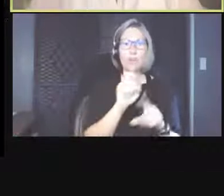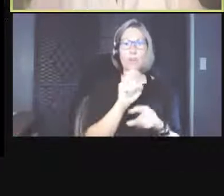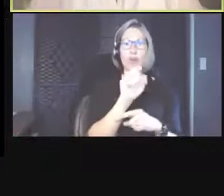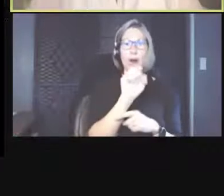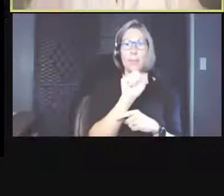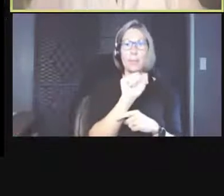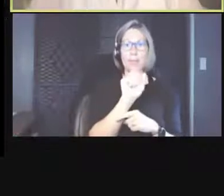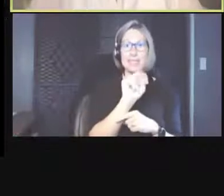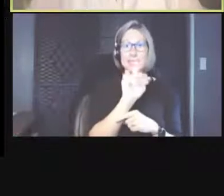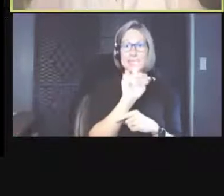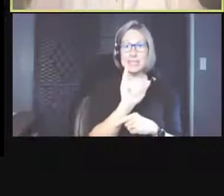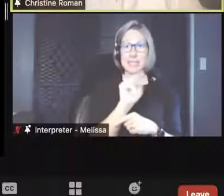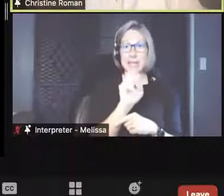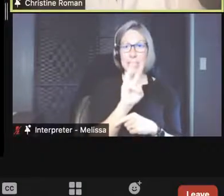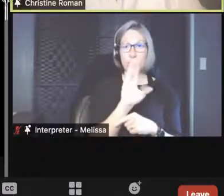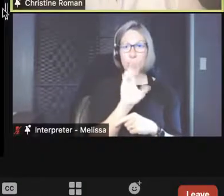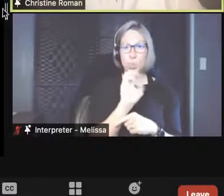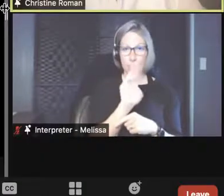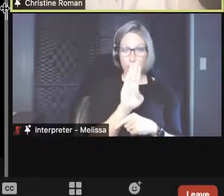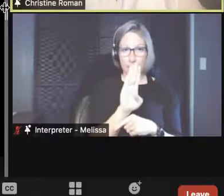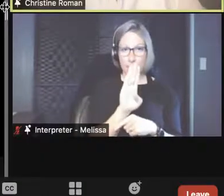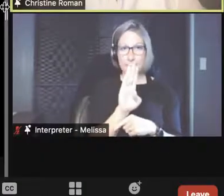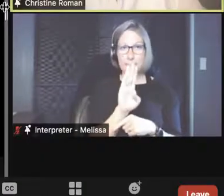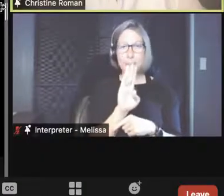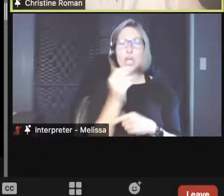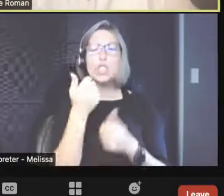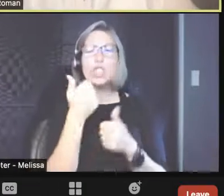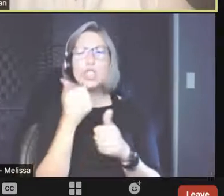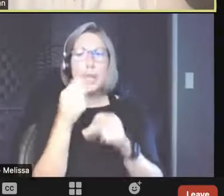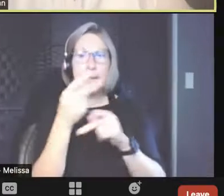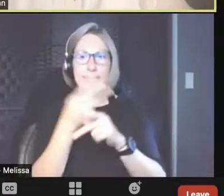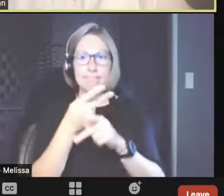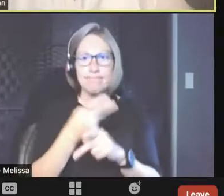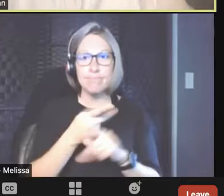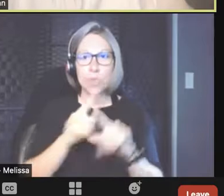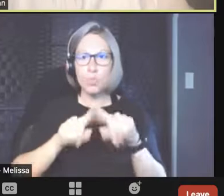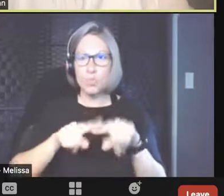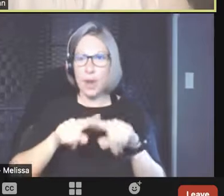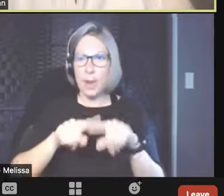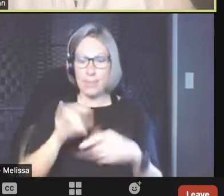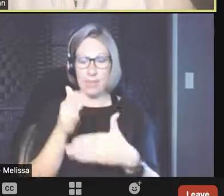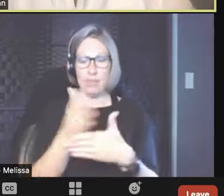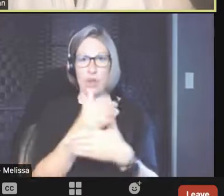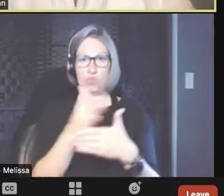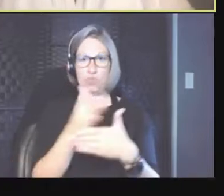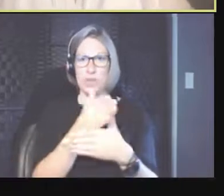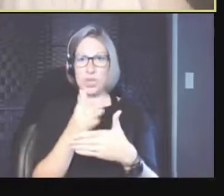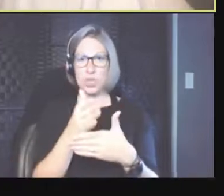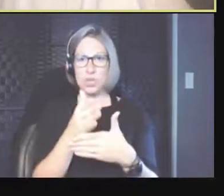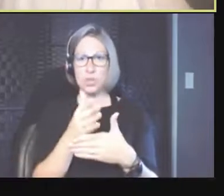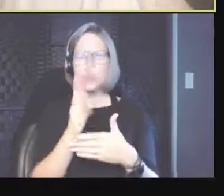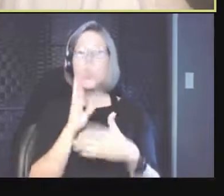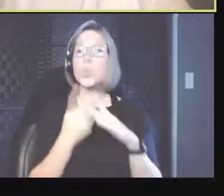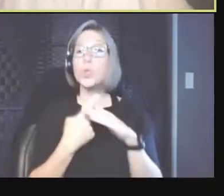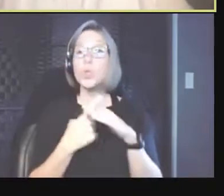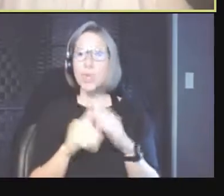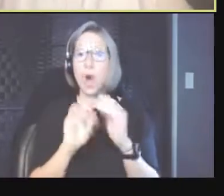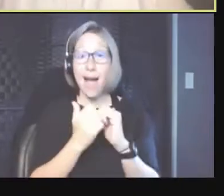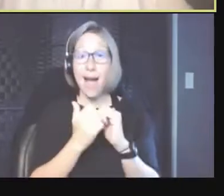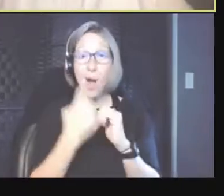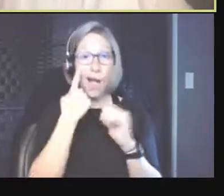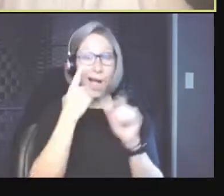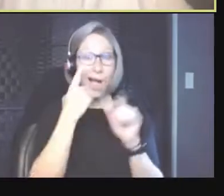and validity of the range. This is going to be done in a highly scientific way, starting with an eye exam.